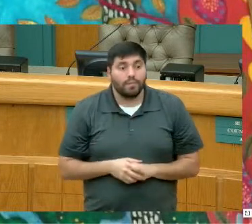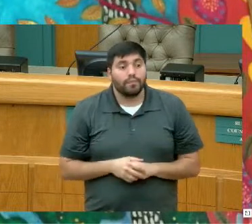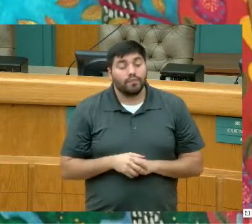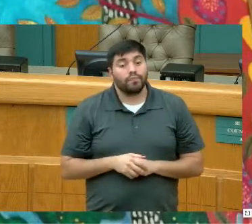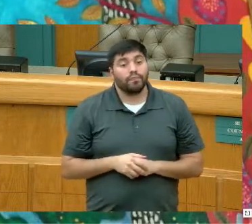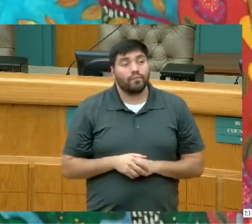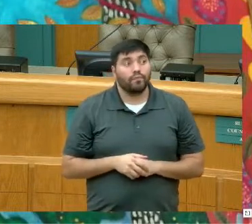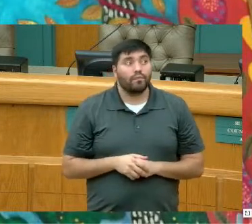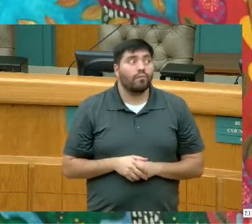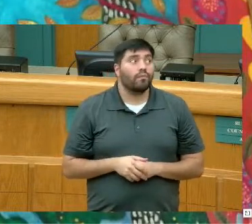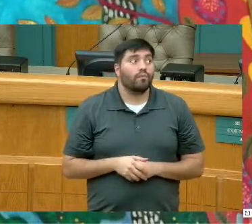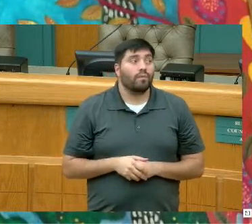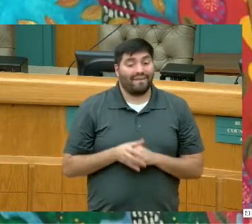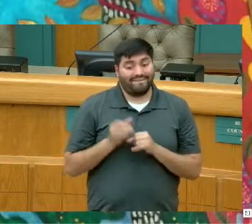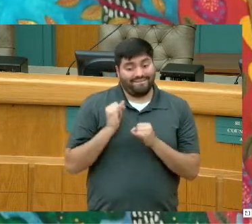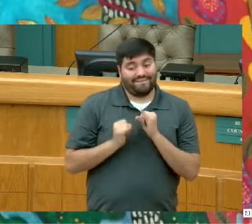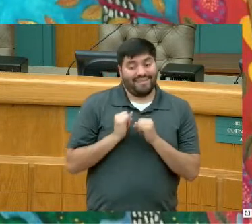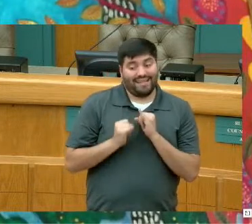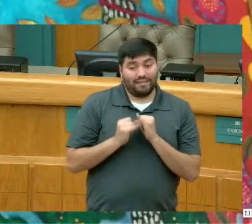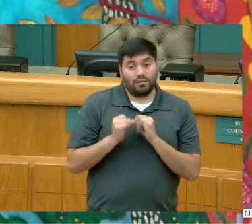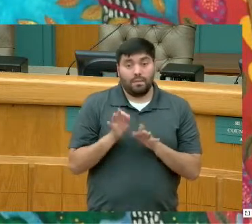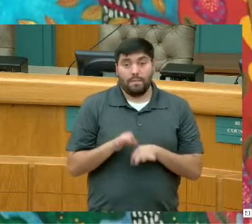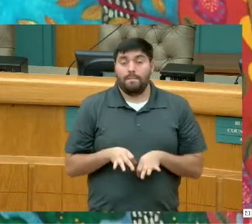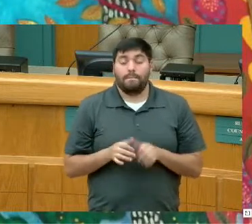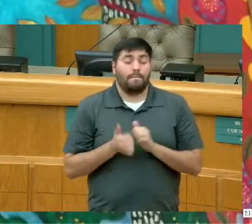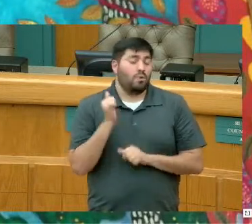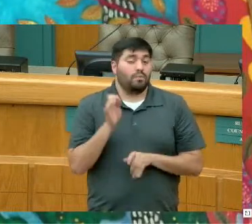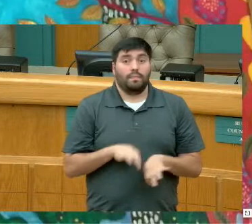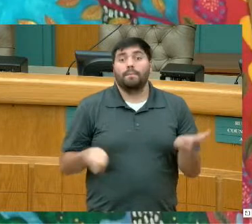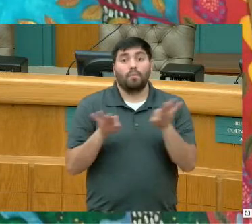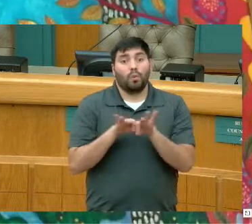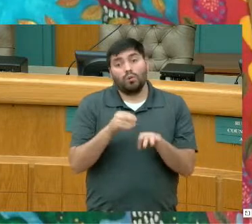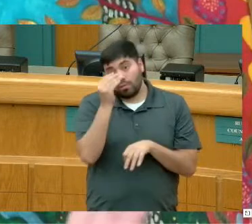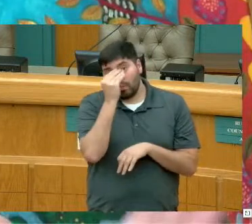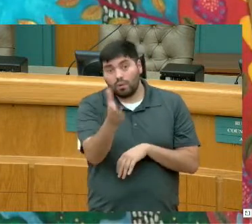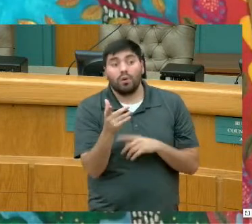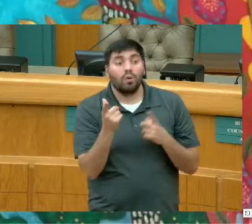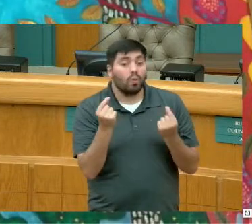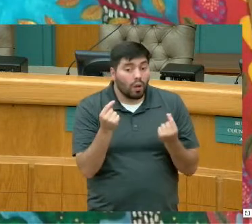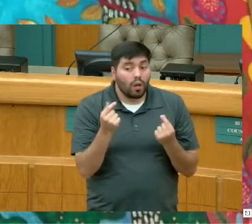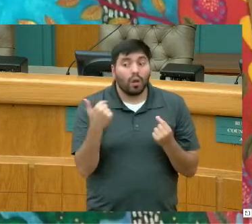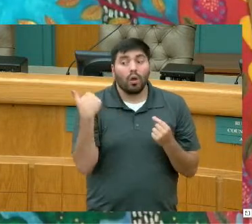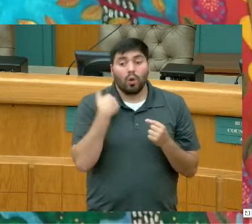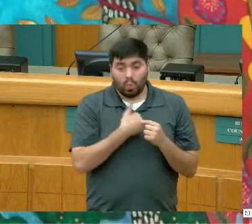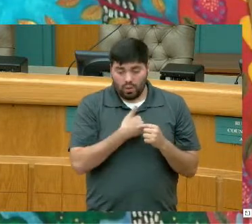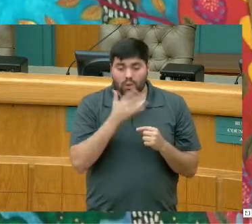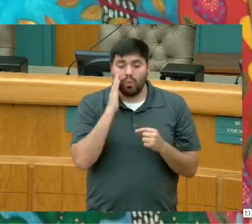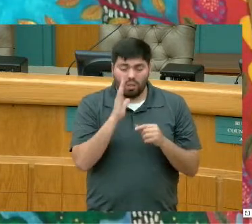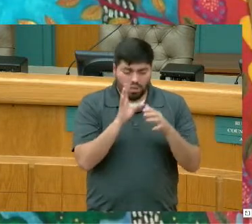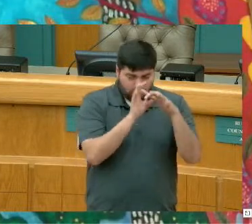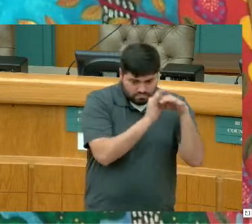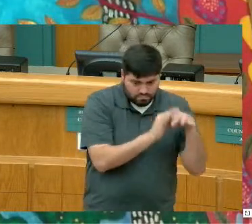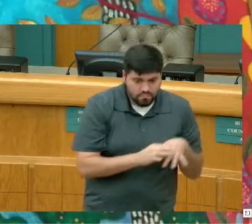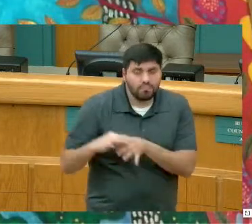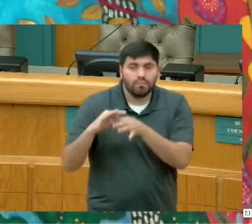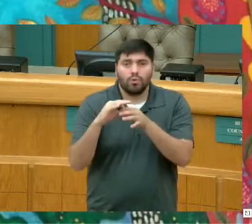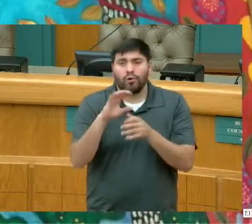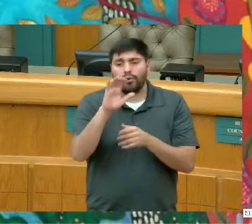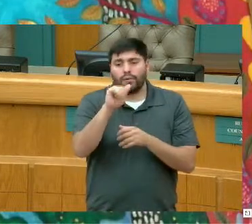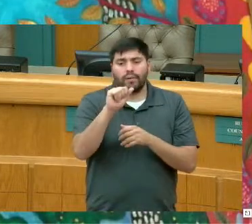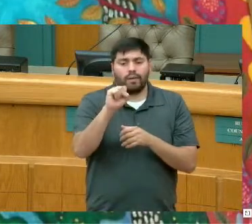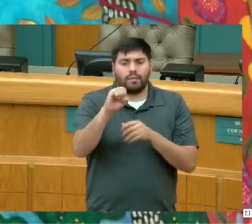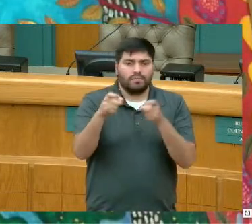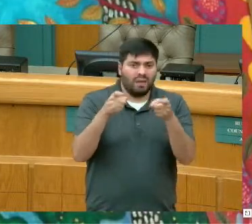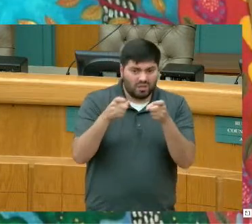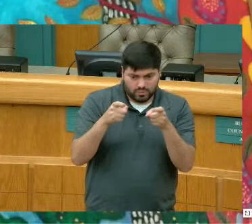finally, and I think this is going to be probably the most important to all of our futures, is we're going to bring all of this together under a case